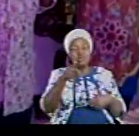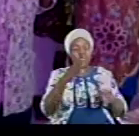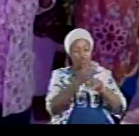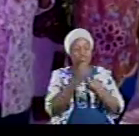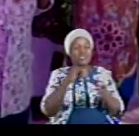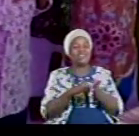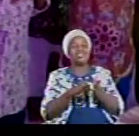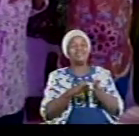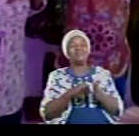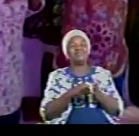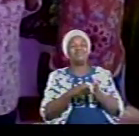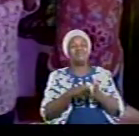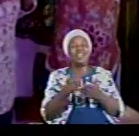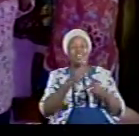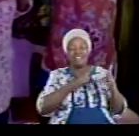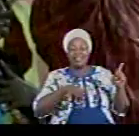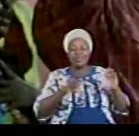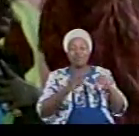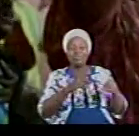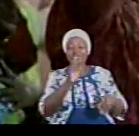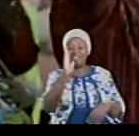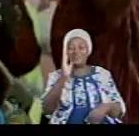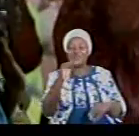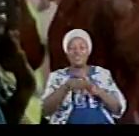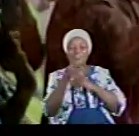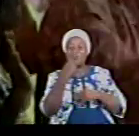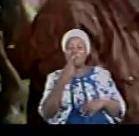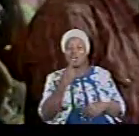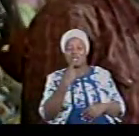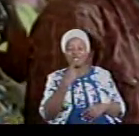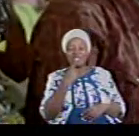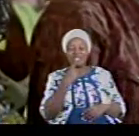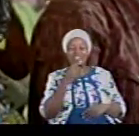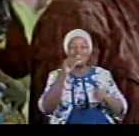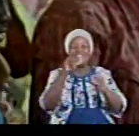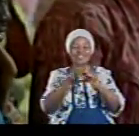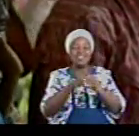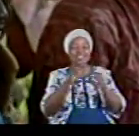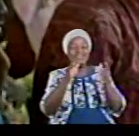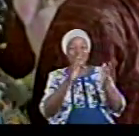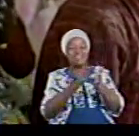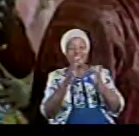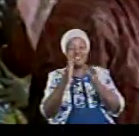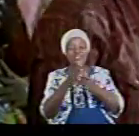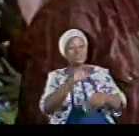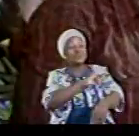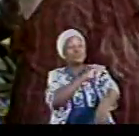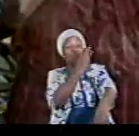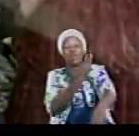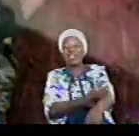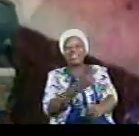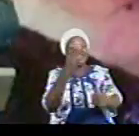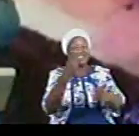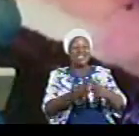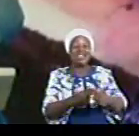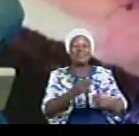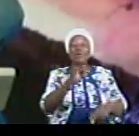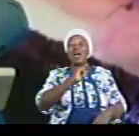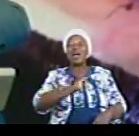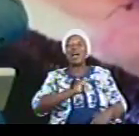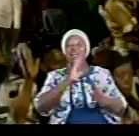the Lord protest your money in your mind Jesus mighty name my